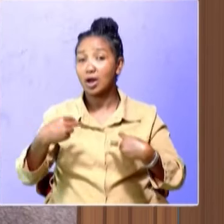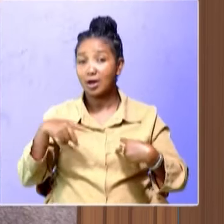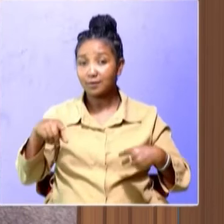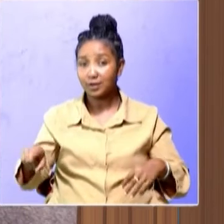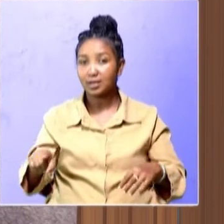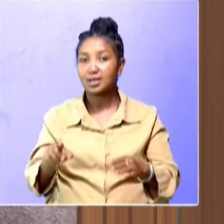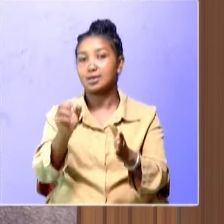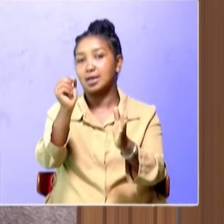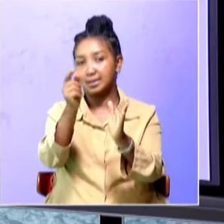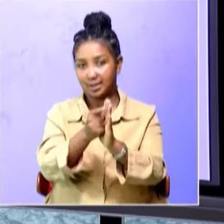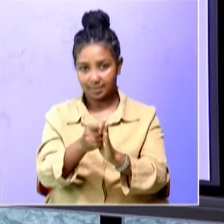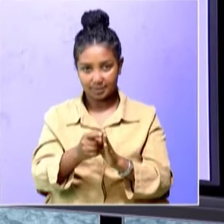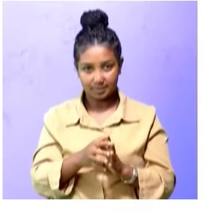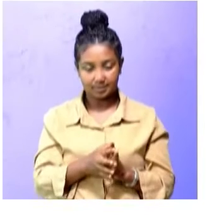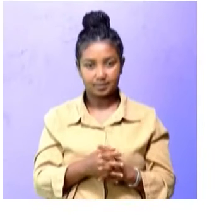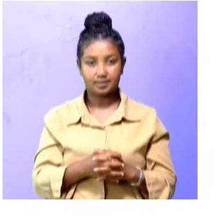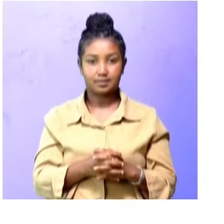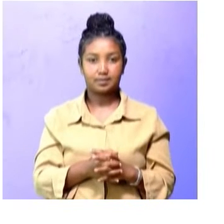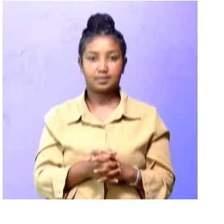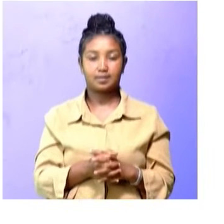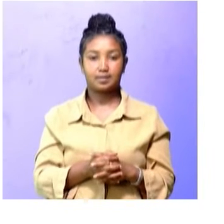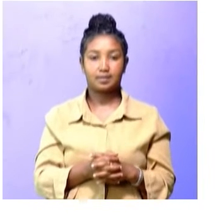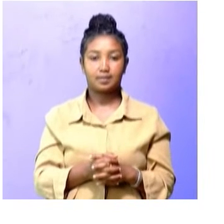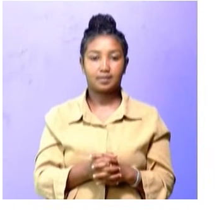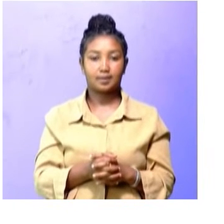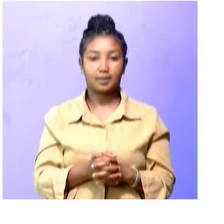what? Example. Yeah? Example.